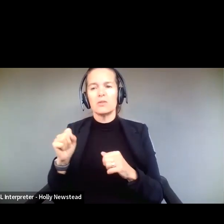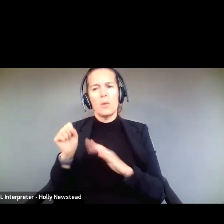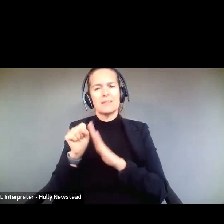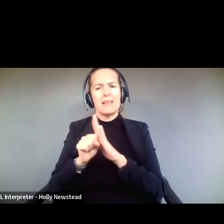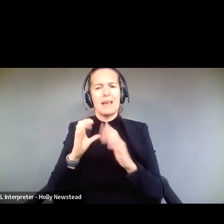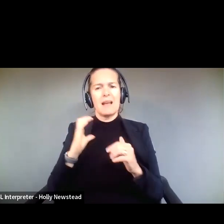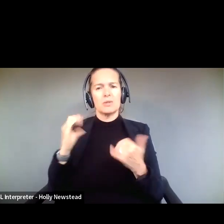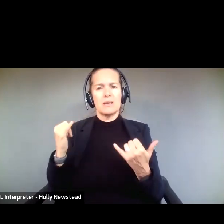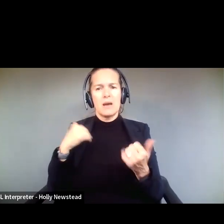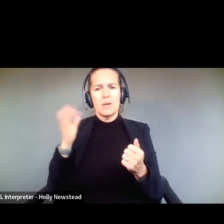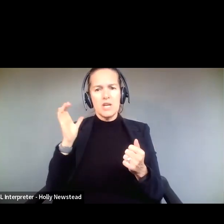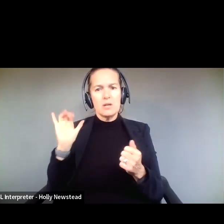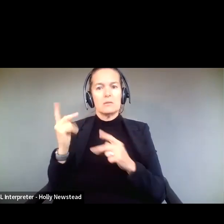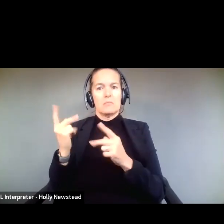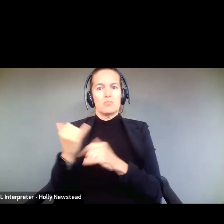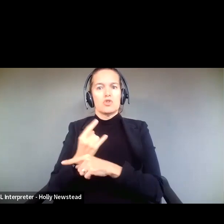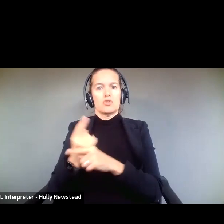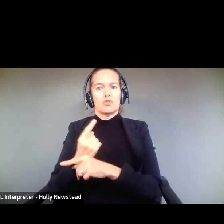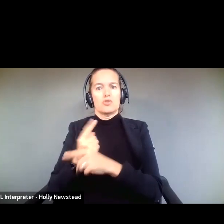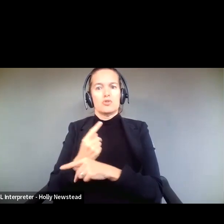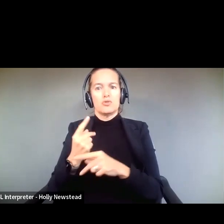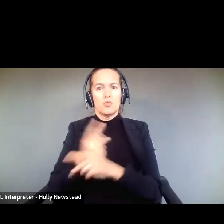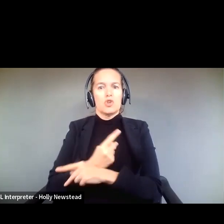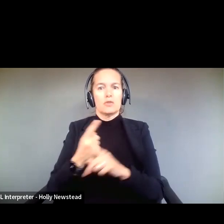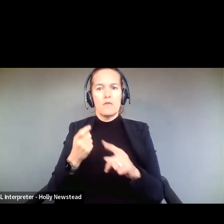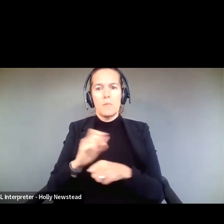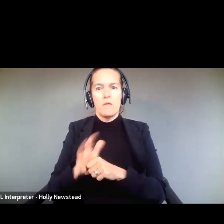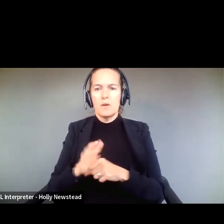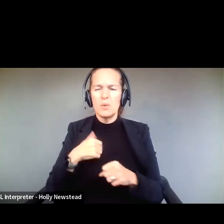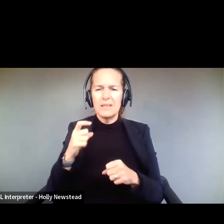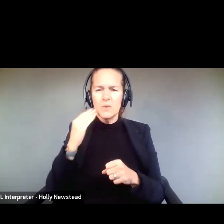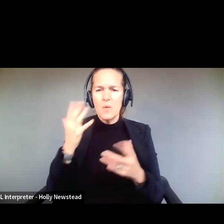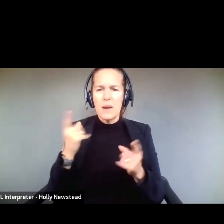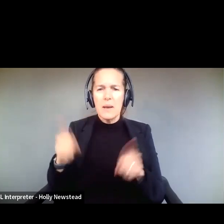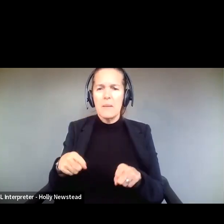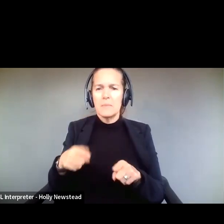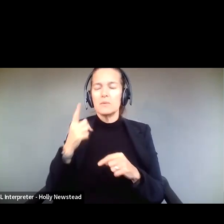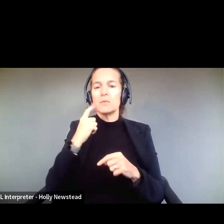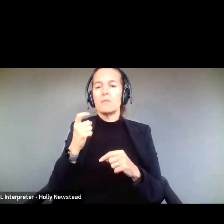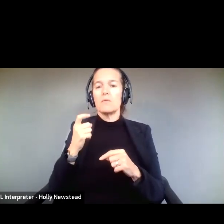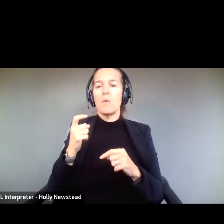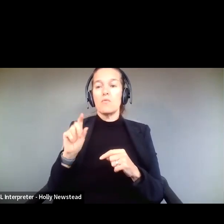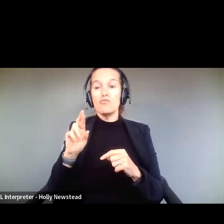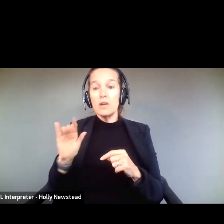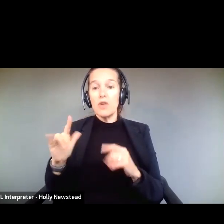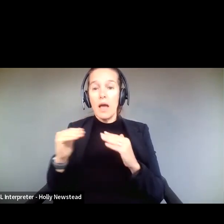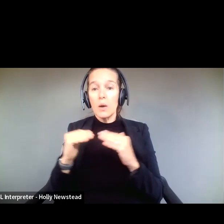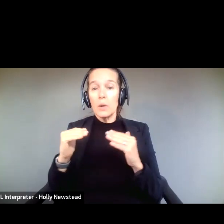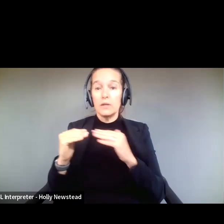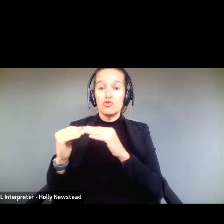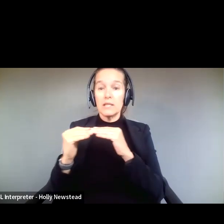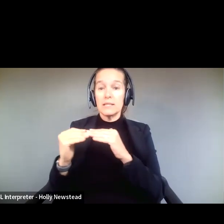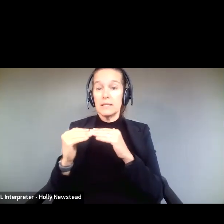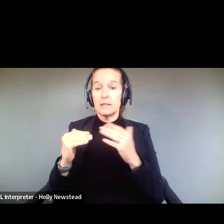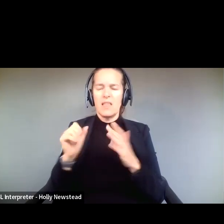worse. We really need to know what happened around this. So as a matter of racial equity and justice, the state needs to